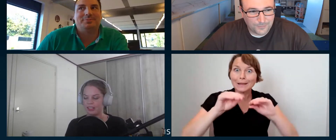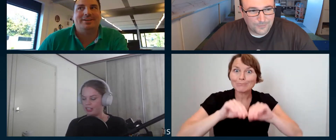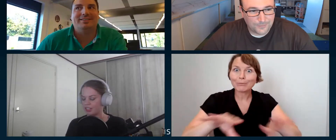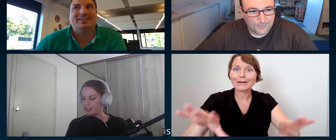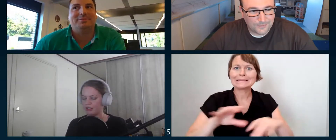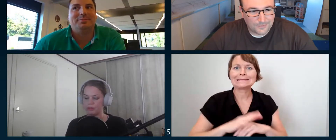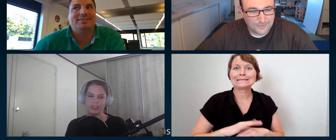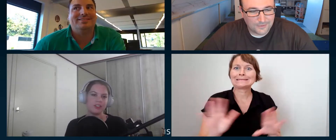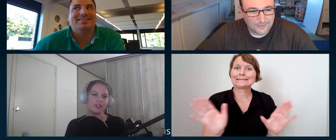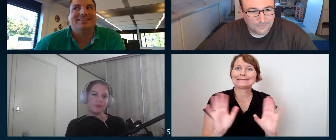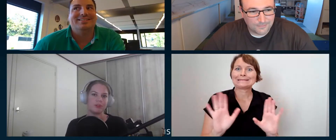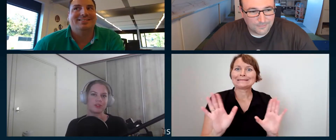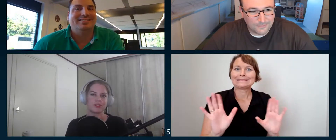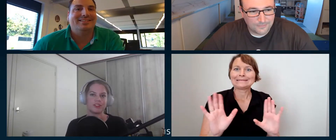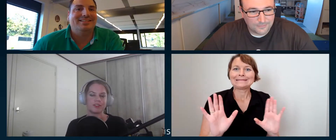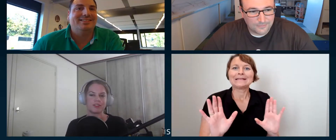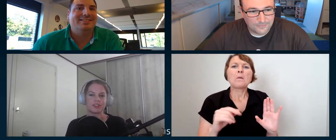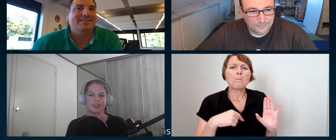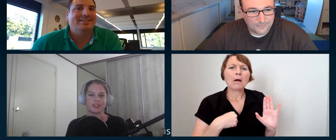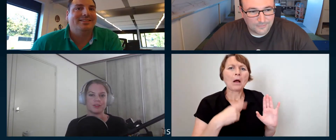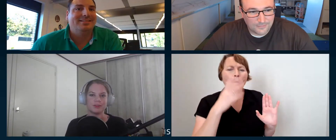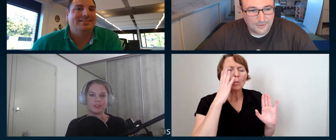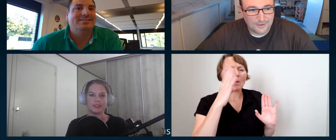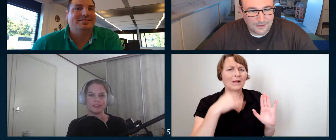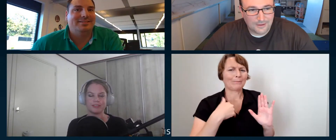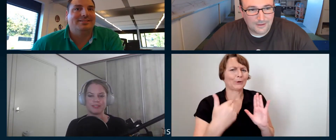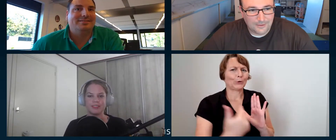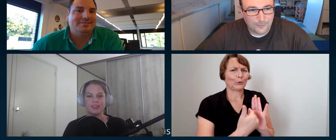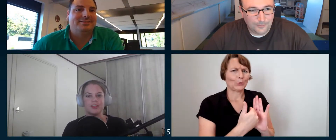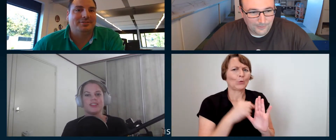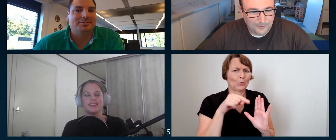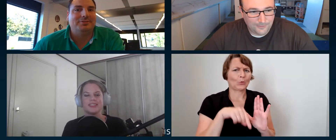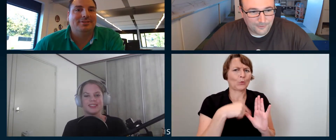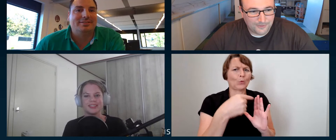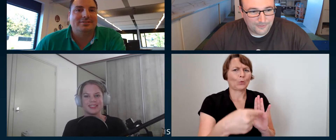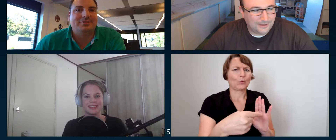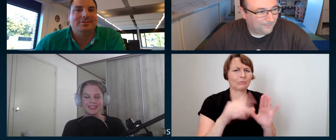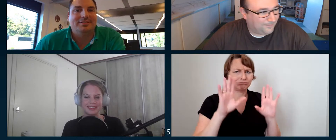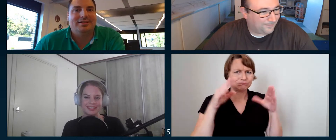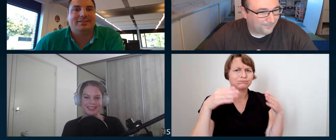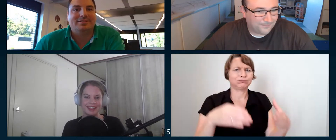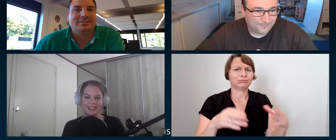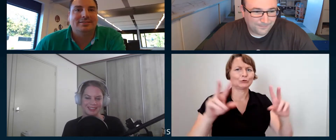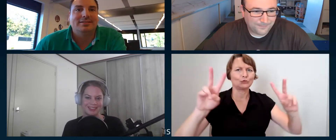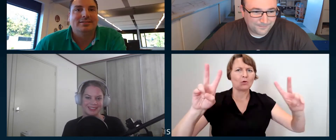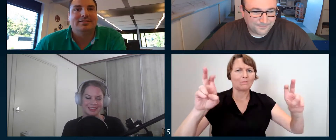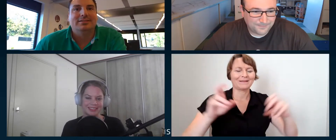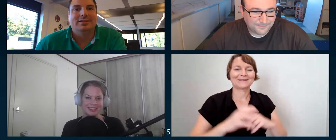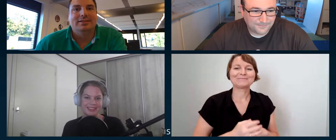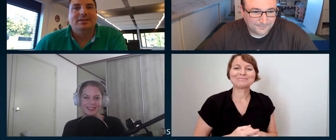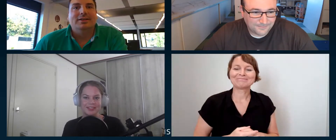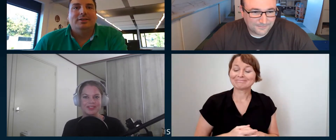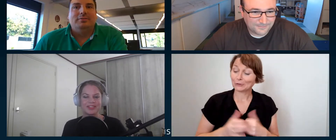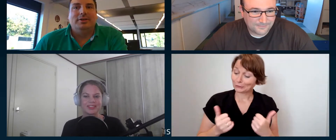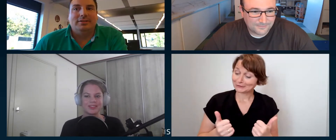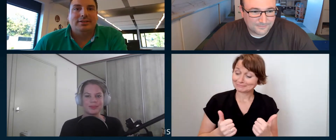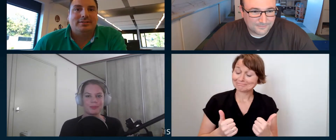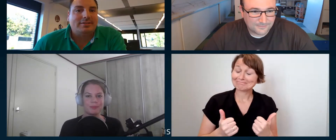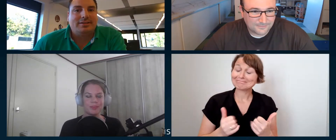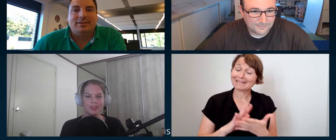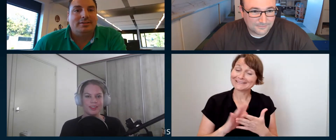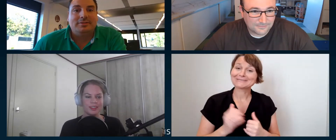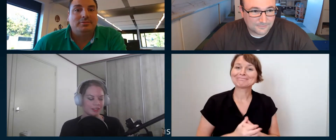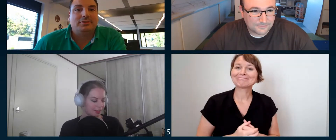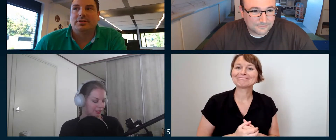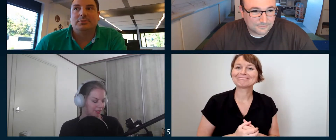some blog. It's going to be a new post on infrastructure as code. Sounds good. Sounds good. Nice. Yeah. Well,